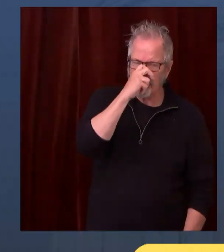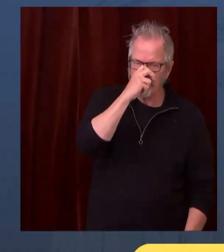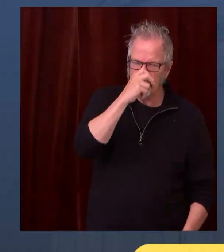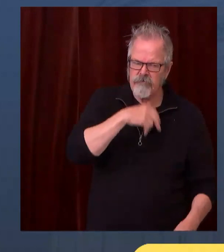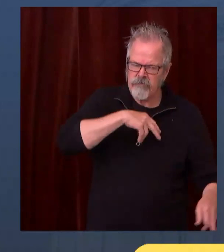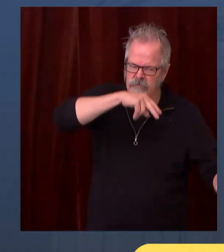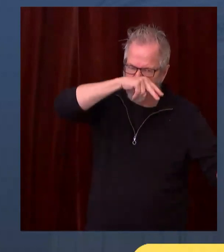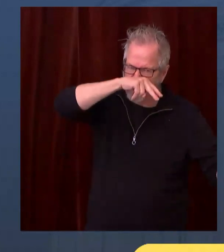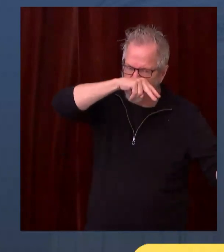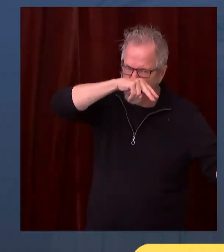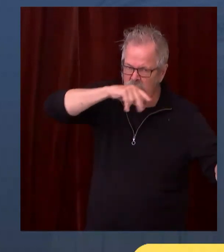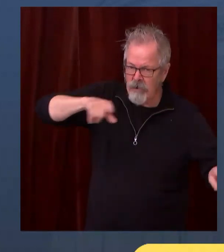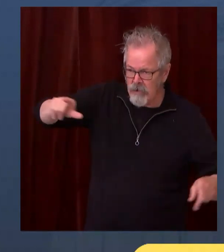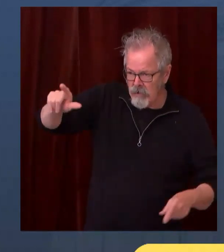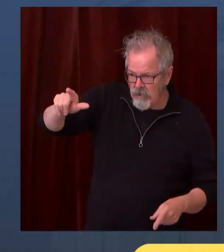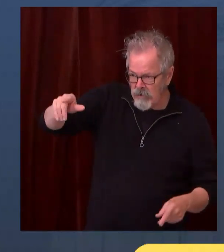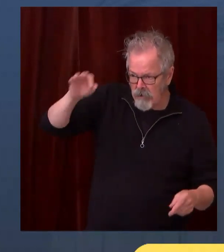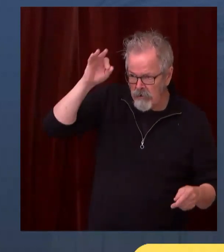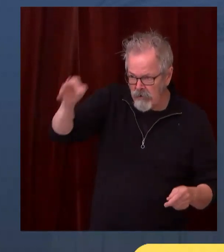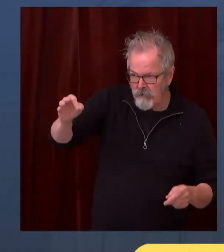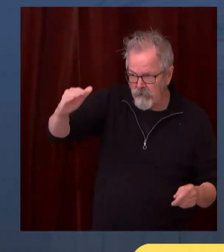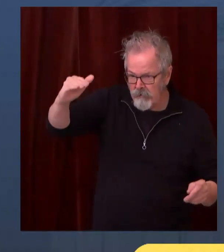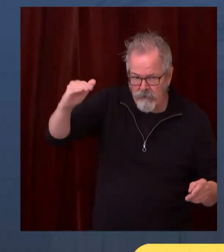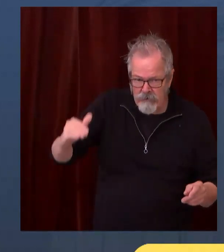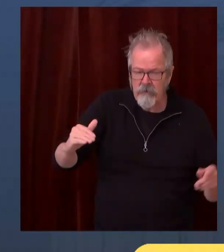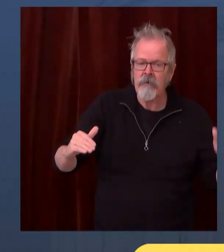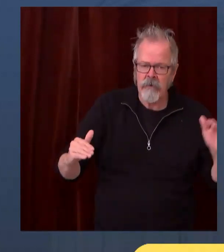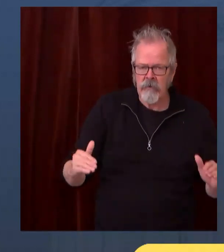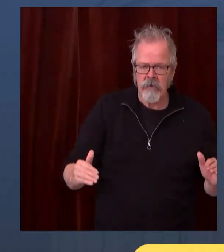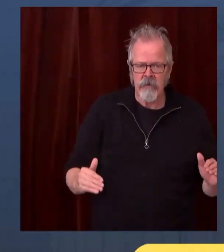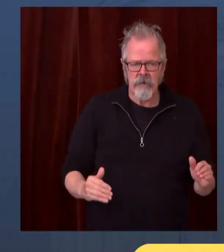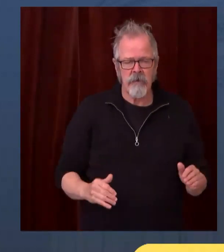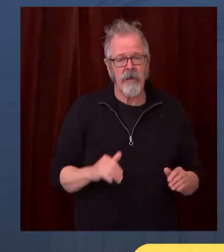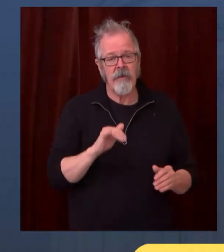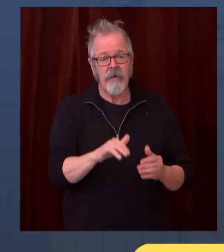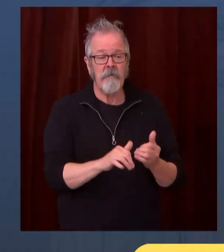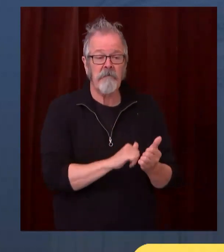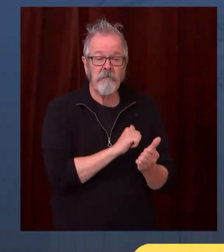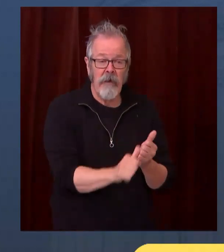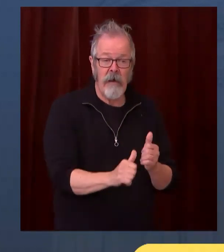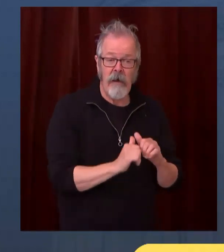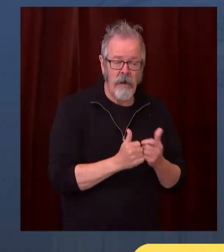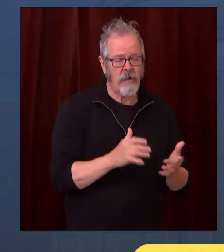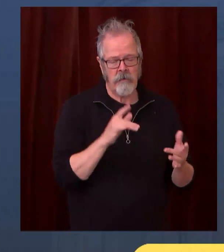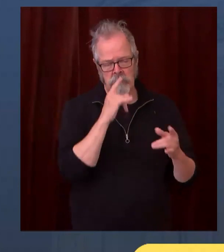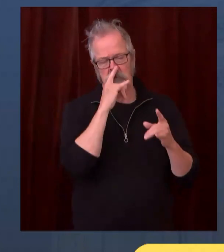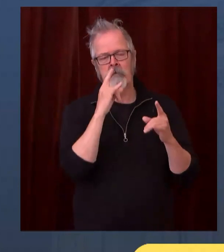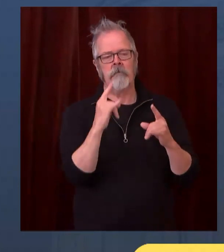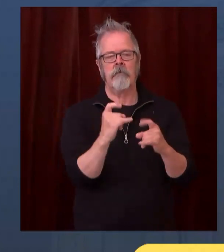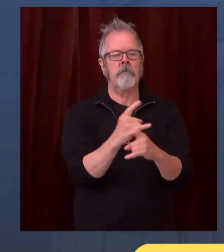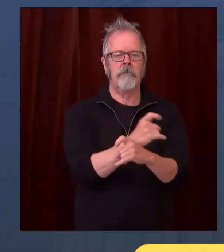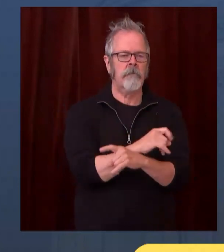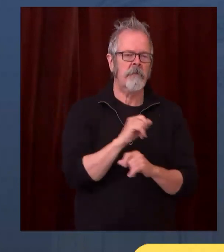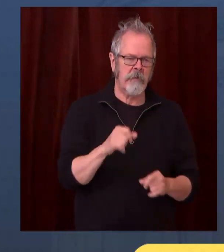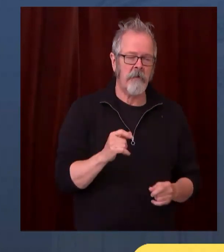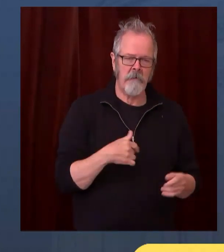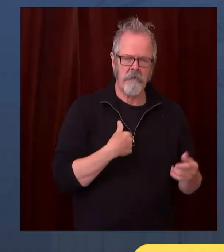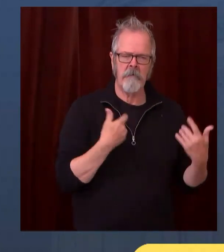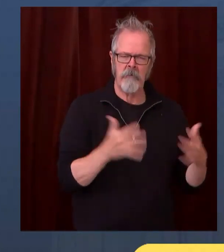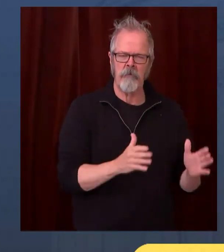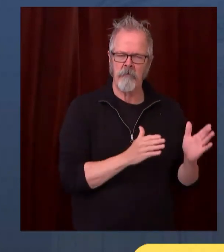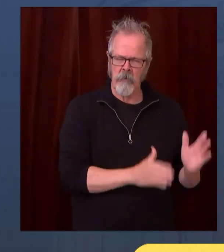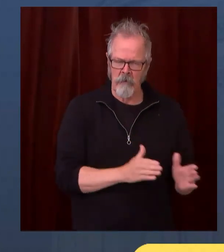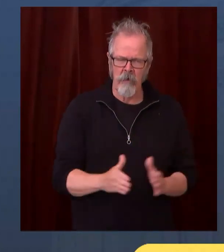facility-specific plan. It is a complex plan. It is over 70 pages. And we have been working